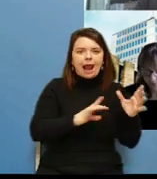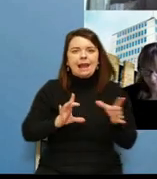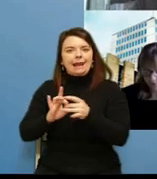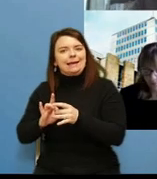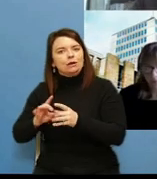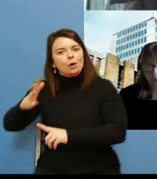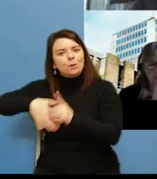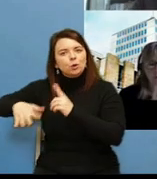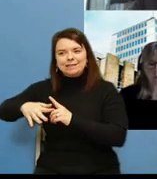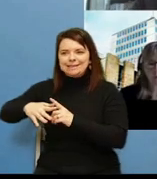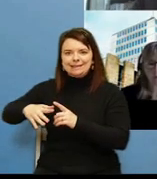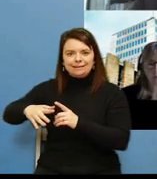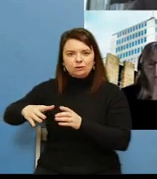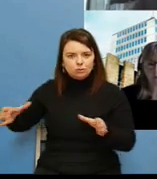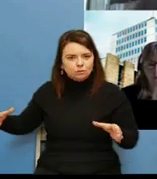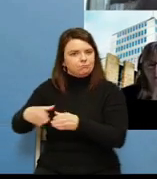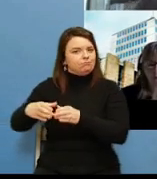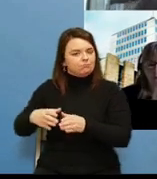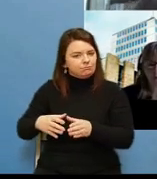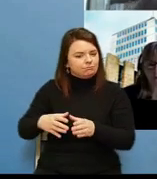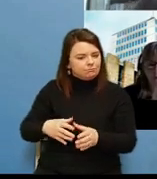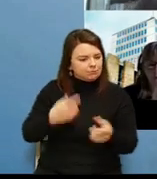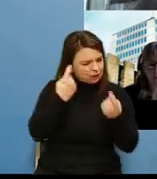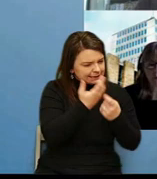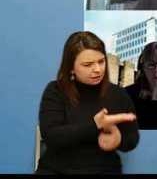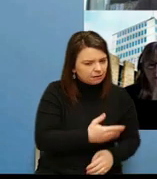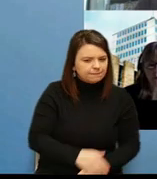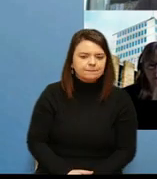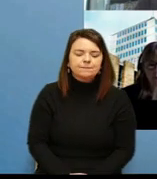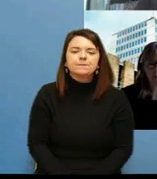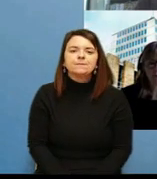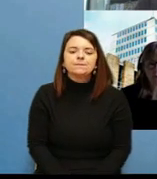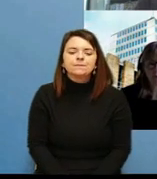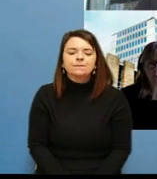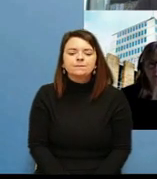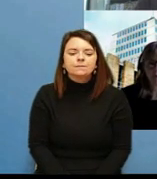people into their communities? Just wondering if there's some aspects of that to consider.